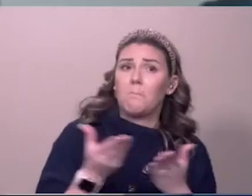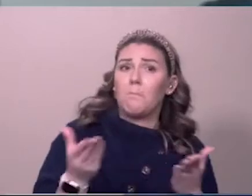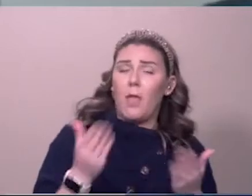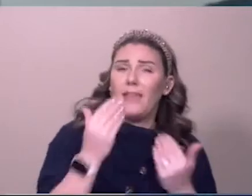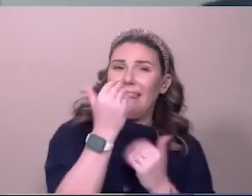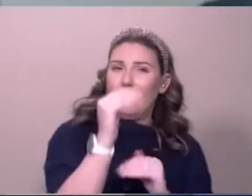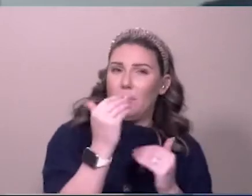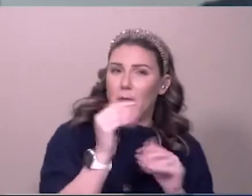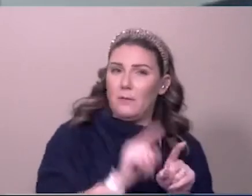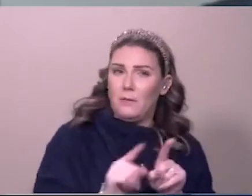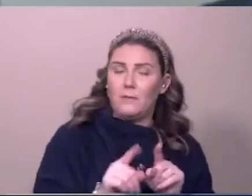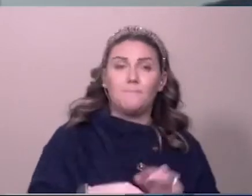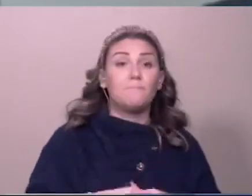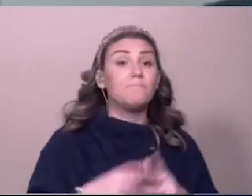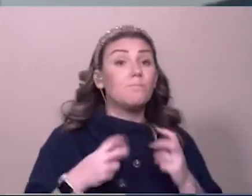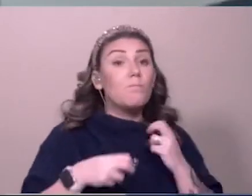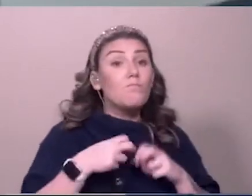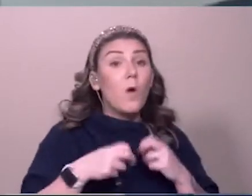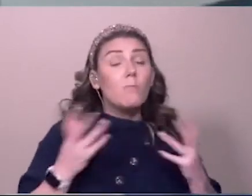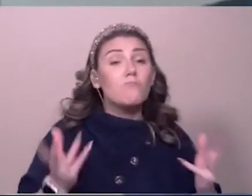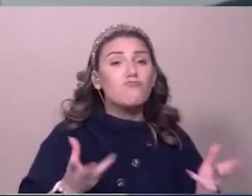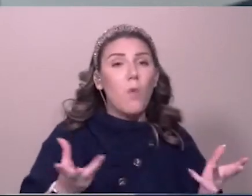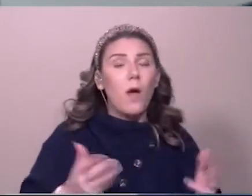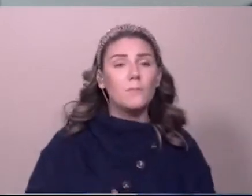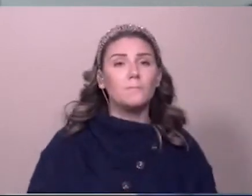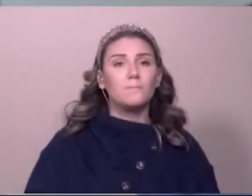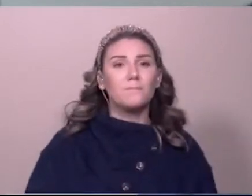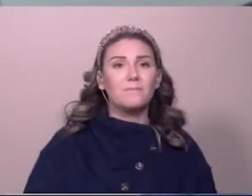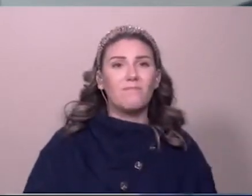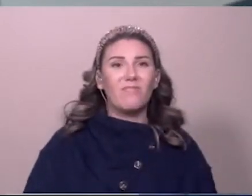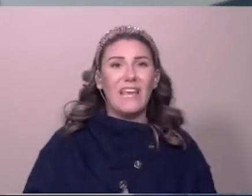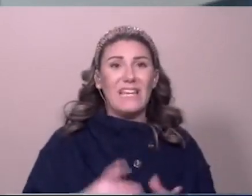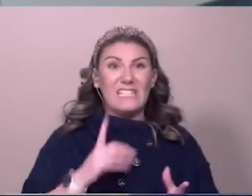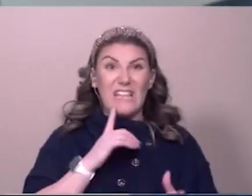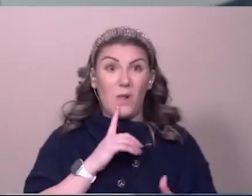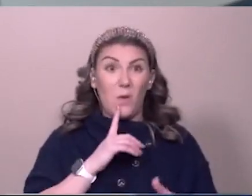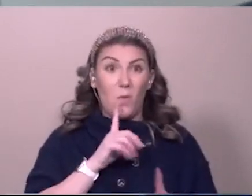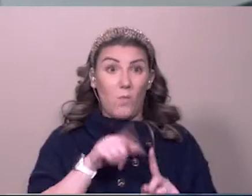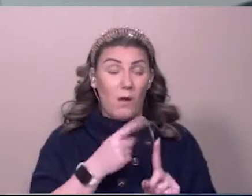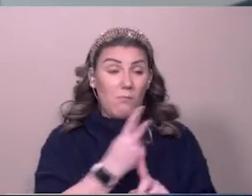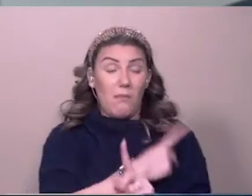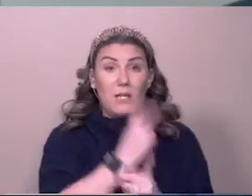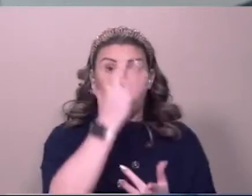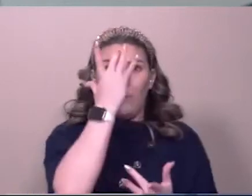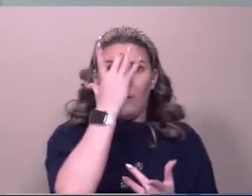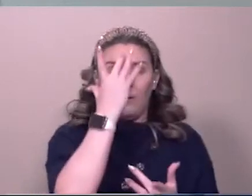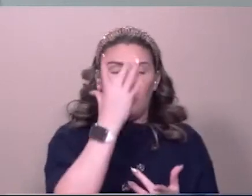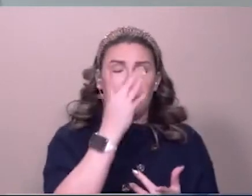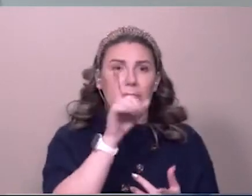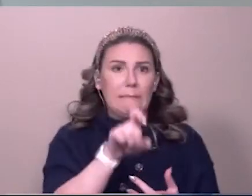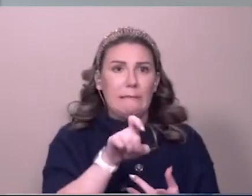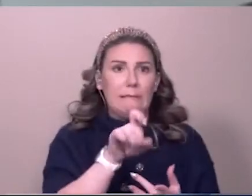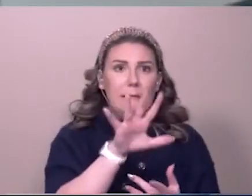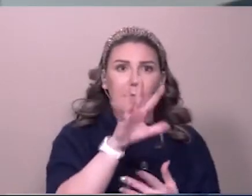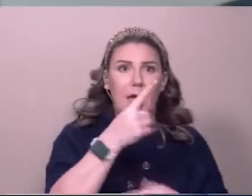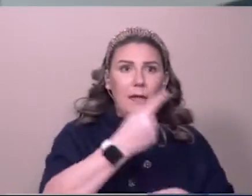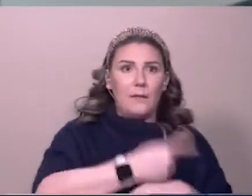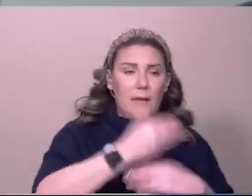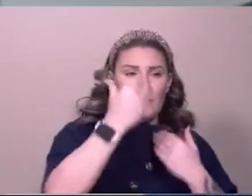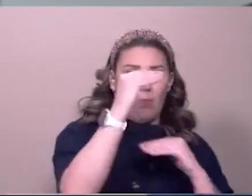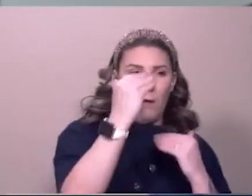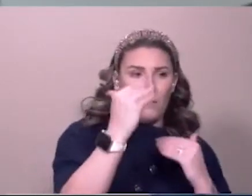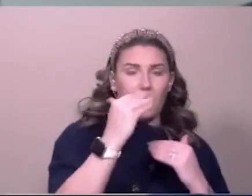the problem is catching the patients in the right time. The 5 days is very limiting as far as the